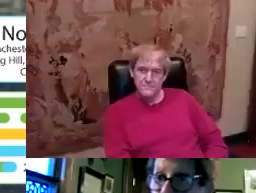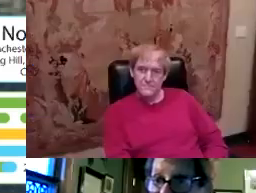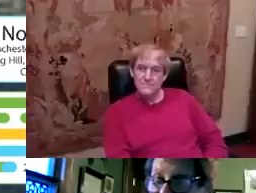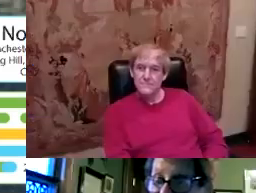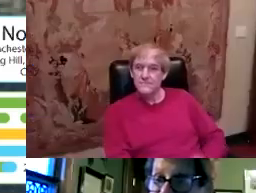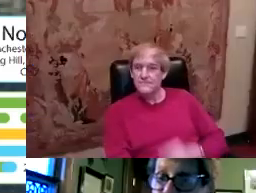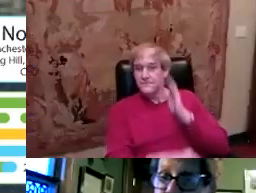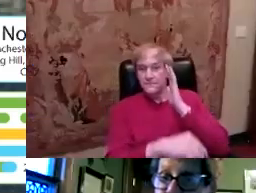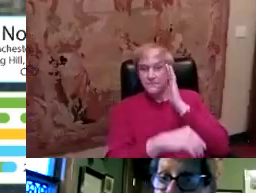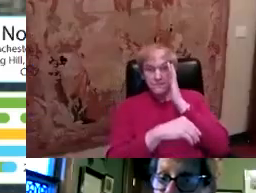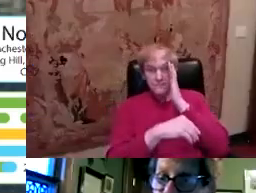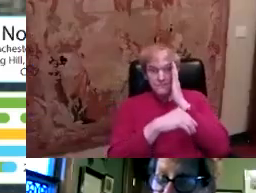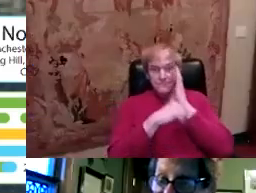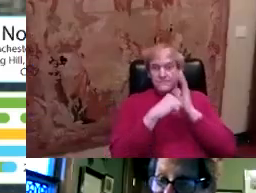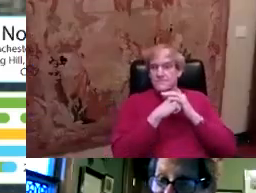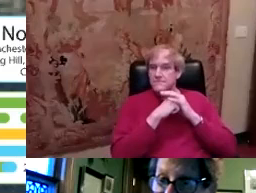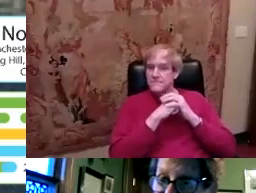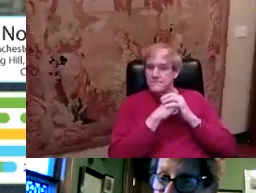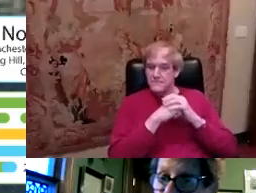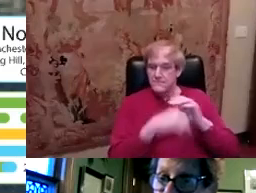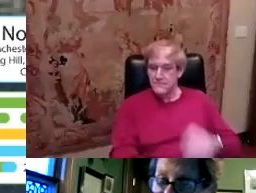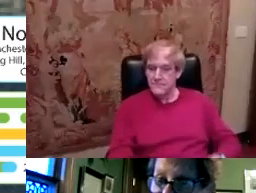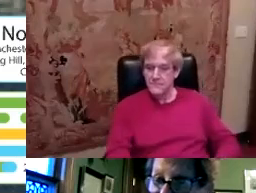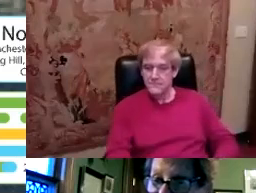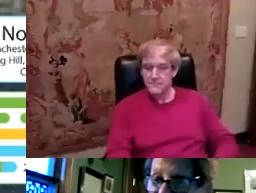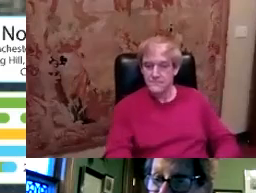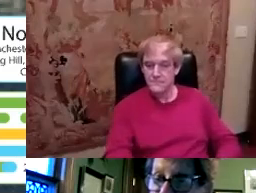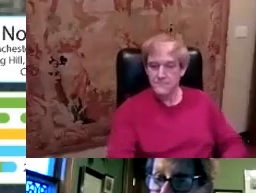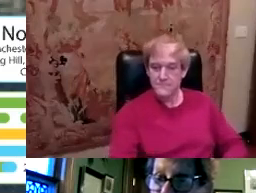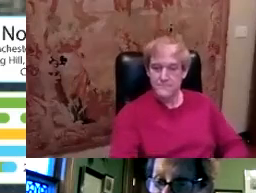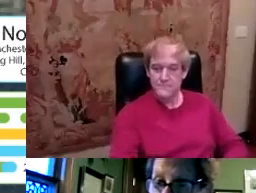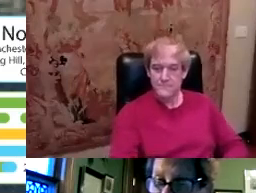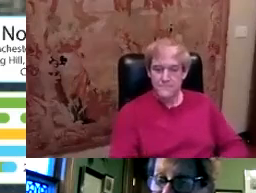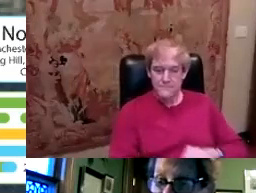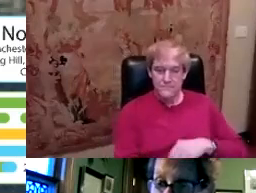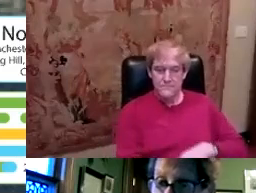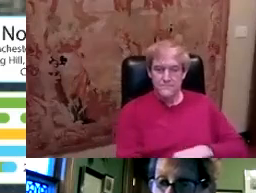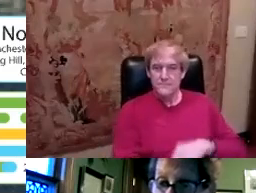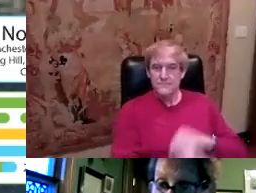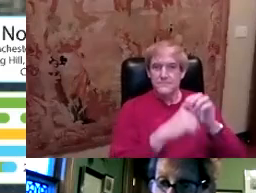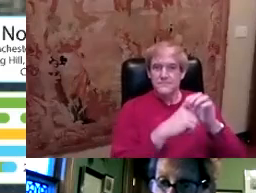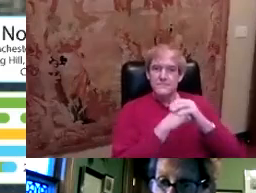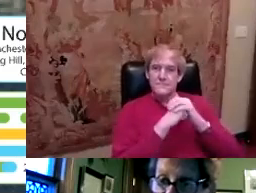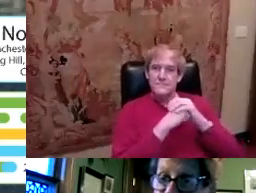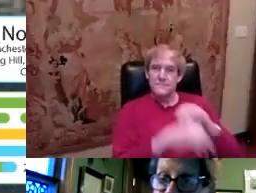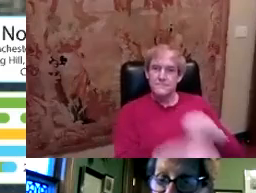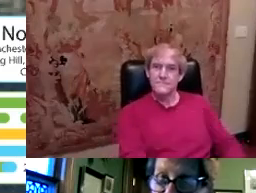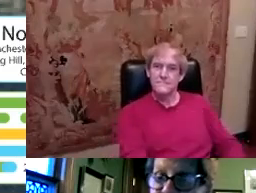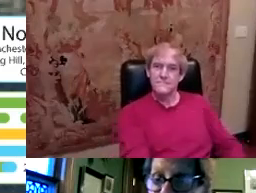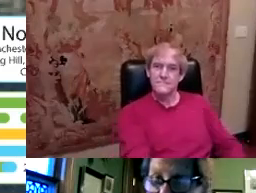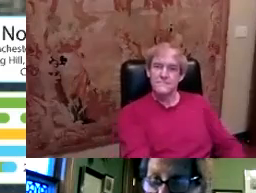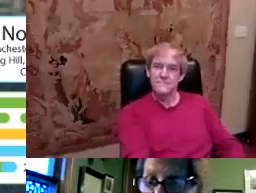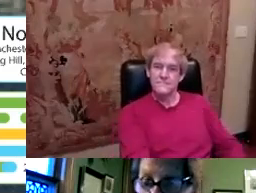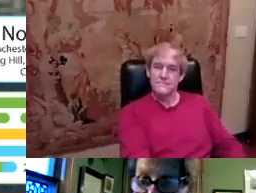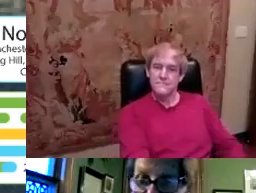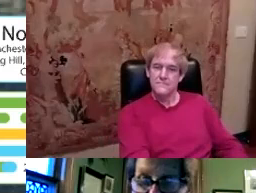So cars in the lane going straight are going to hold up right turn traffic. That means